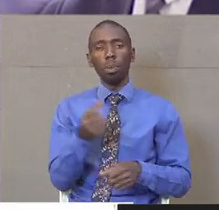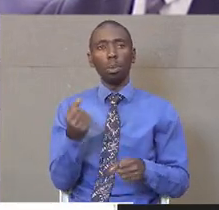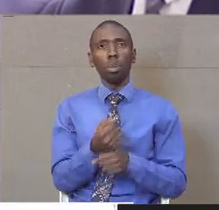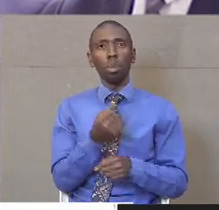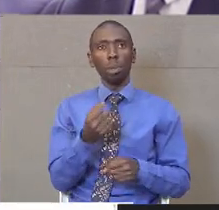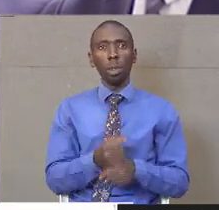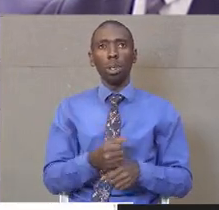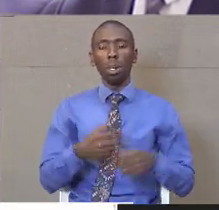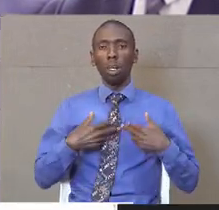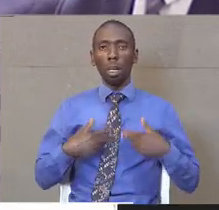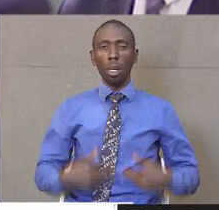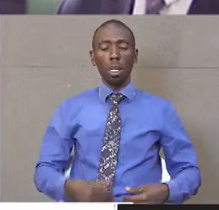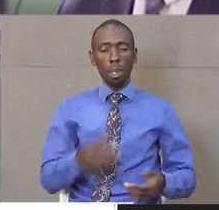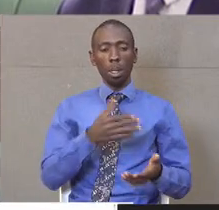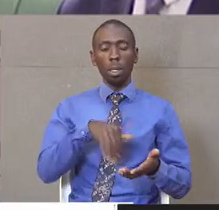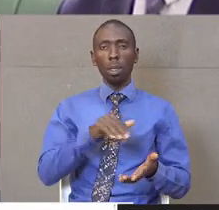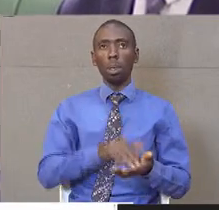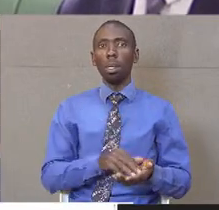of a Health Center 3.